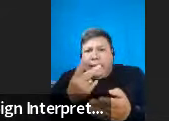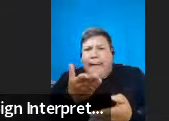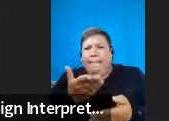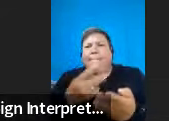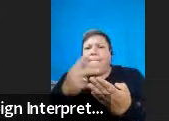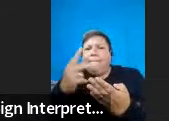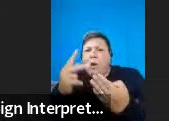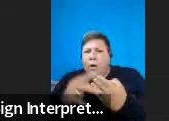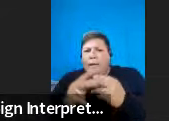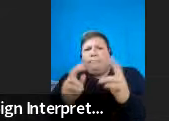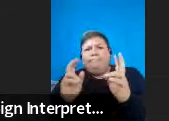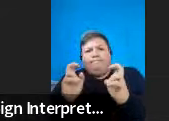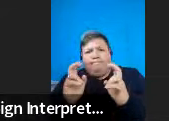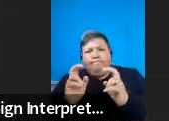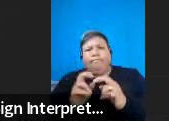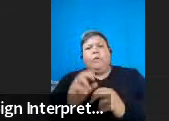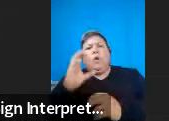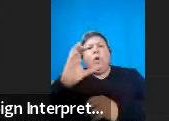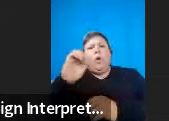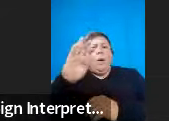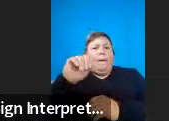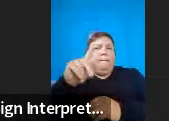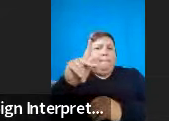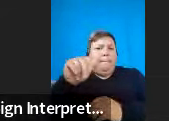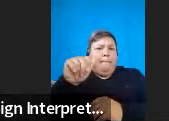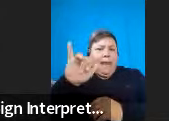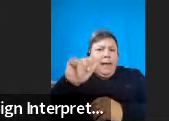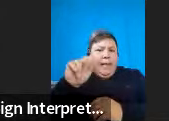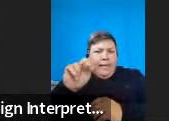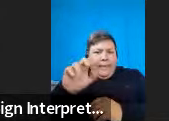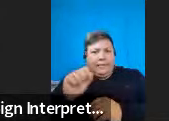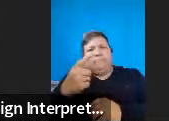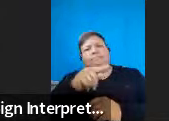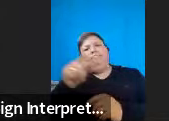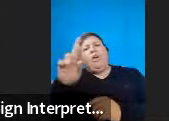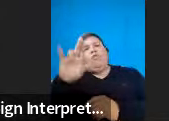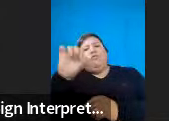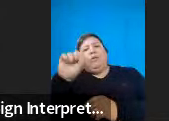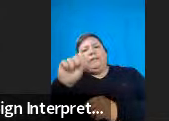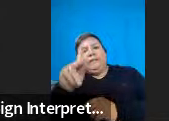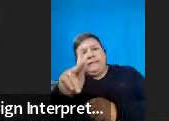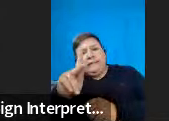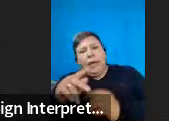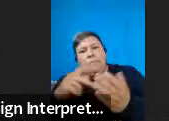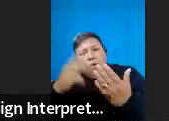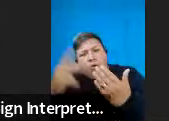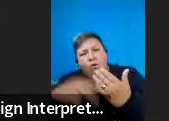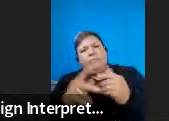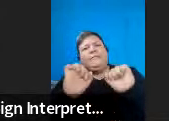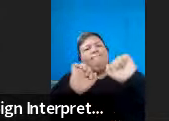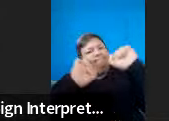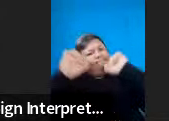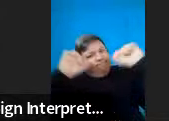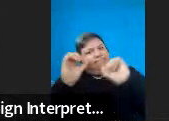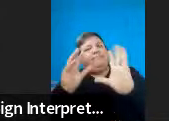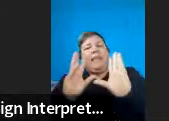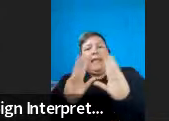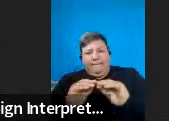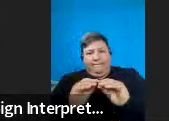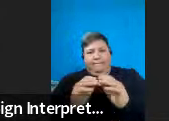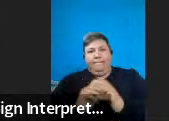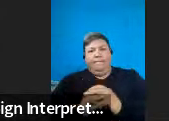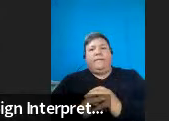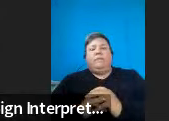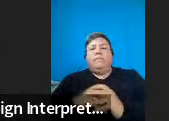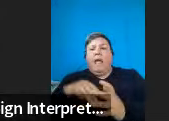have compliance programs, some of them have risk-related programs. So how do we collaborate to ensure that you get the